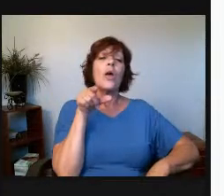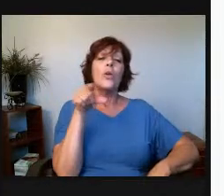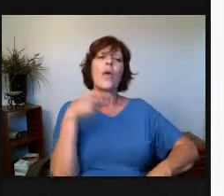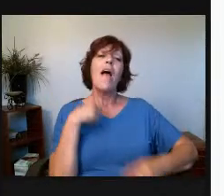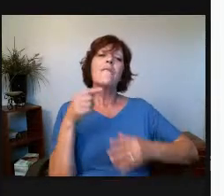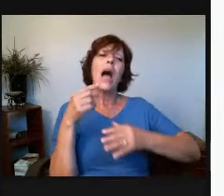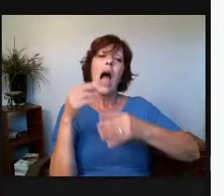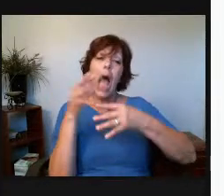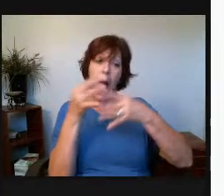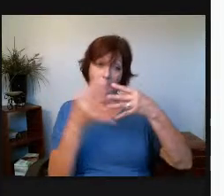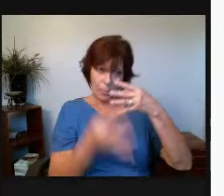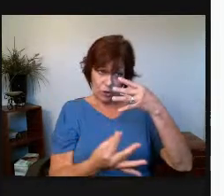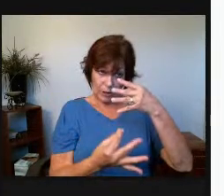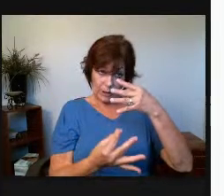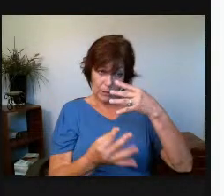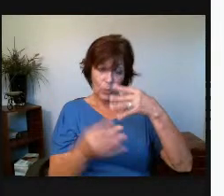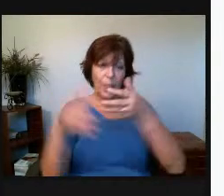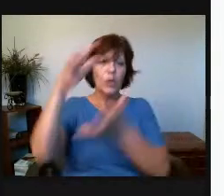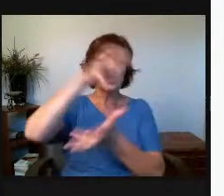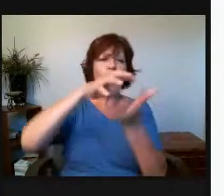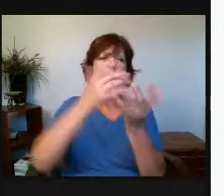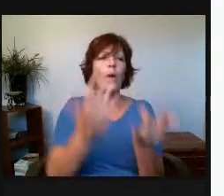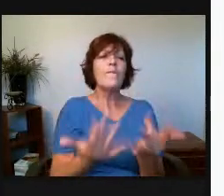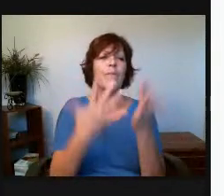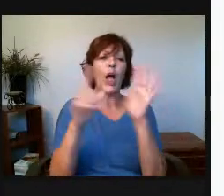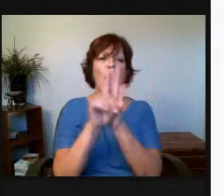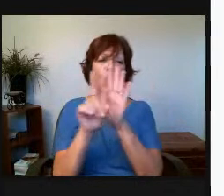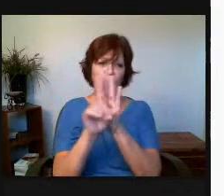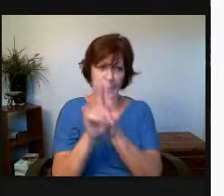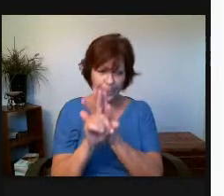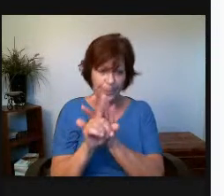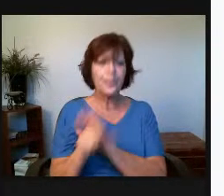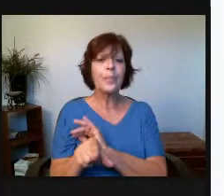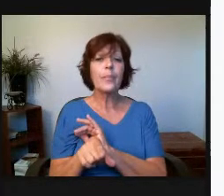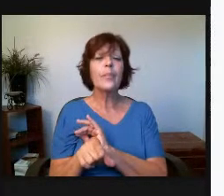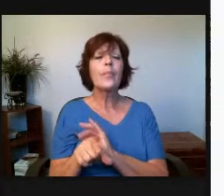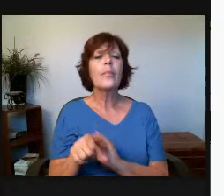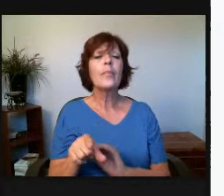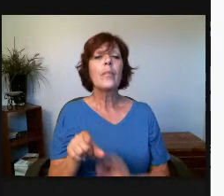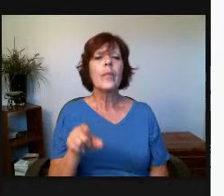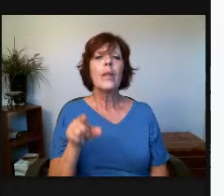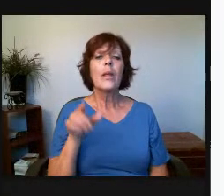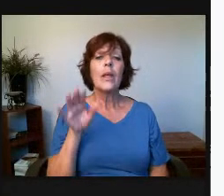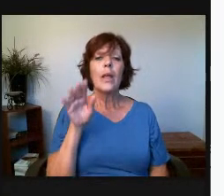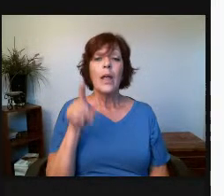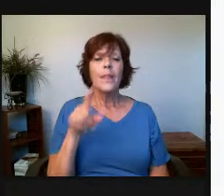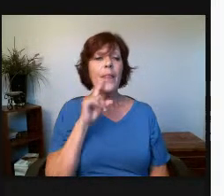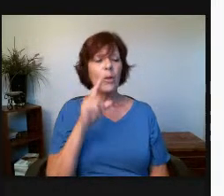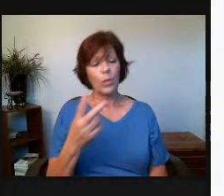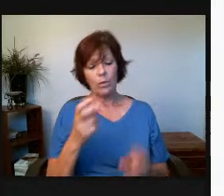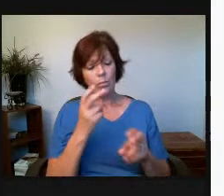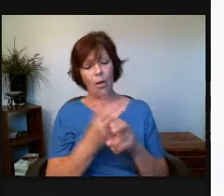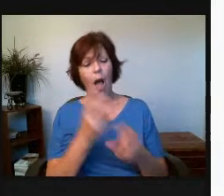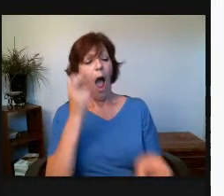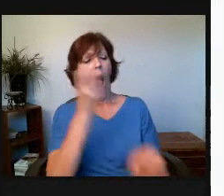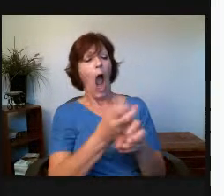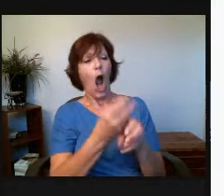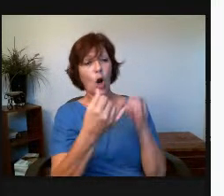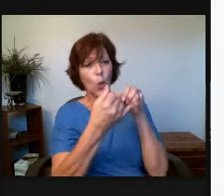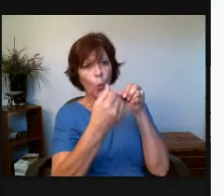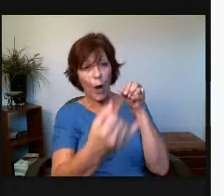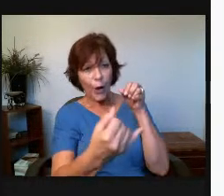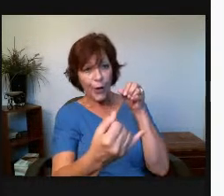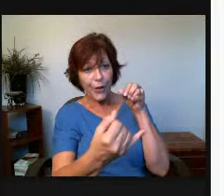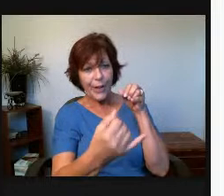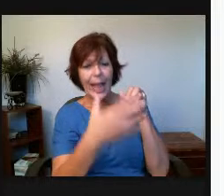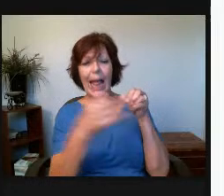options with regard to smoke and fire alarms. And as Patty had alluded to, there are hardwired smoke alarms and